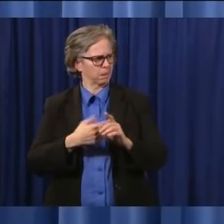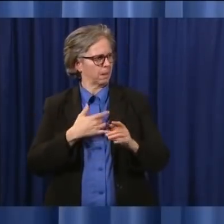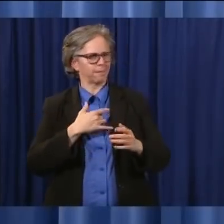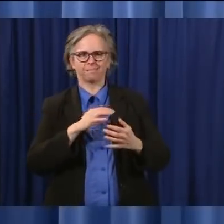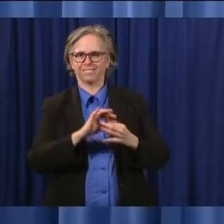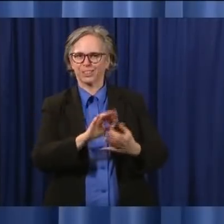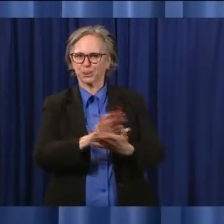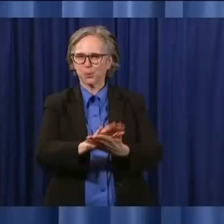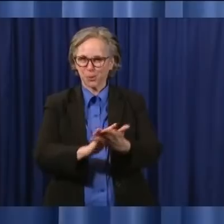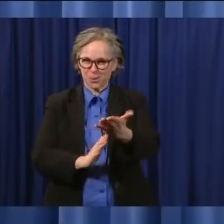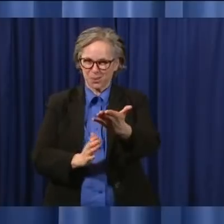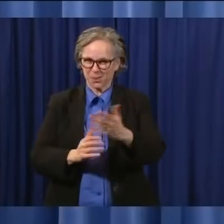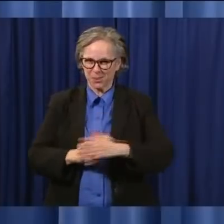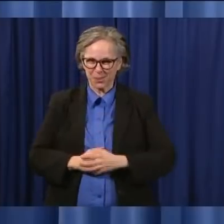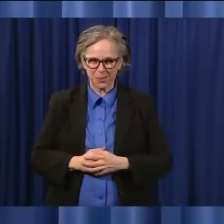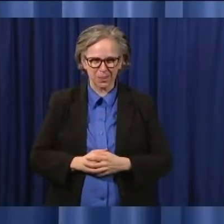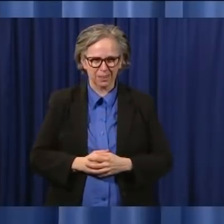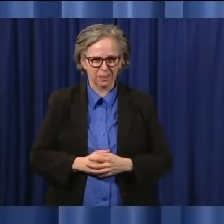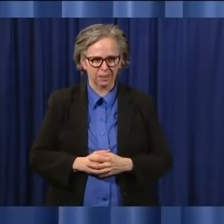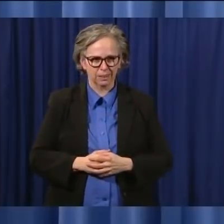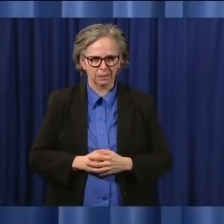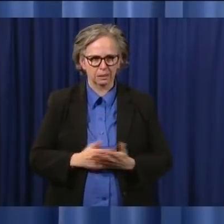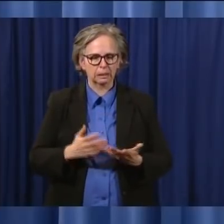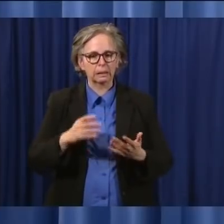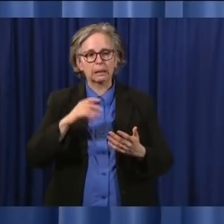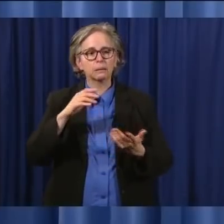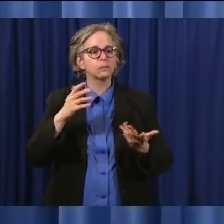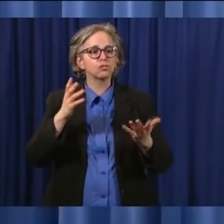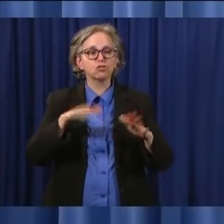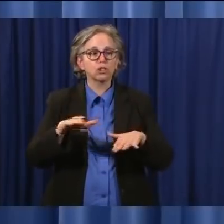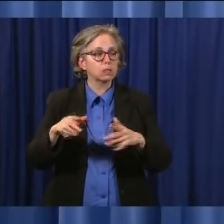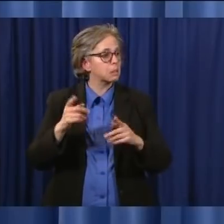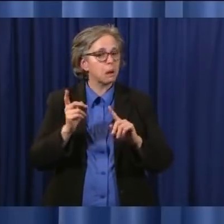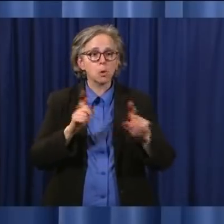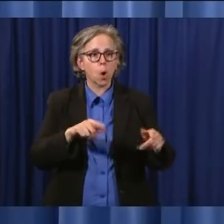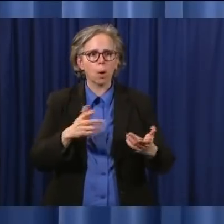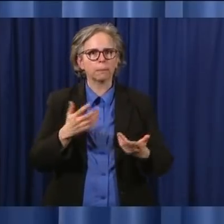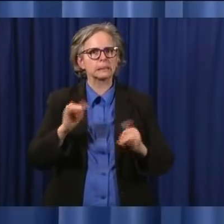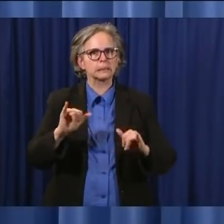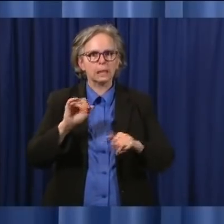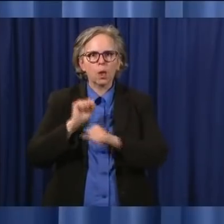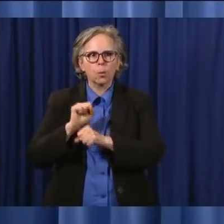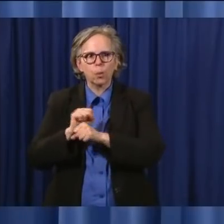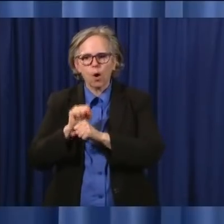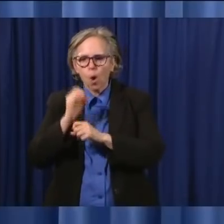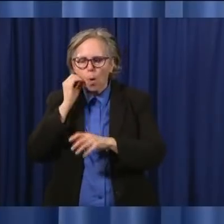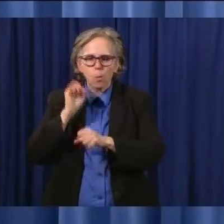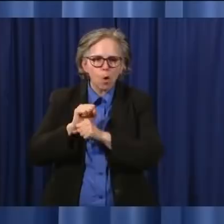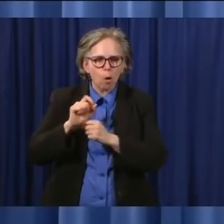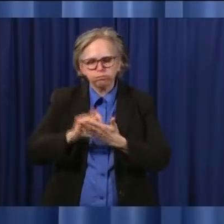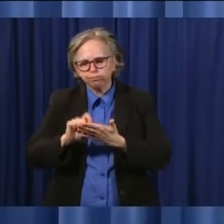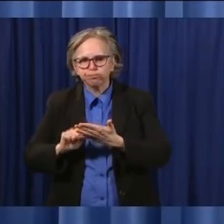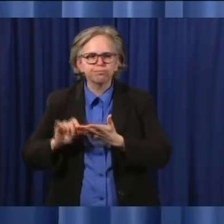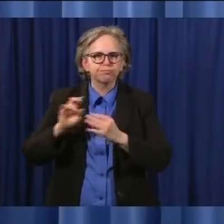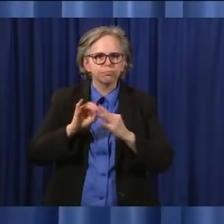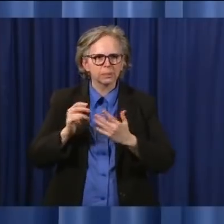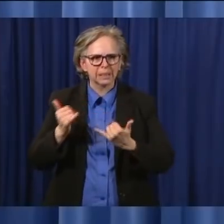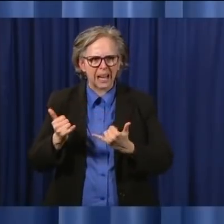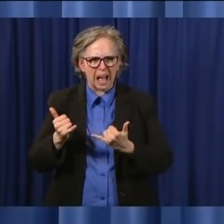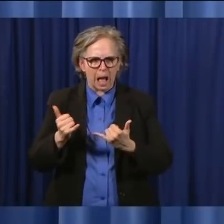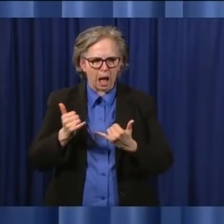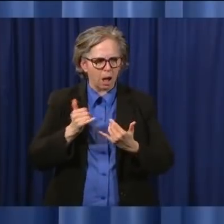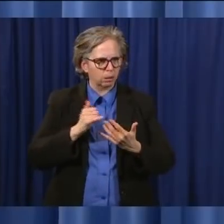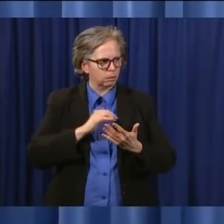had work to do. Most kids now are going to be out for the summer, obviously, and kids have to have something to